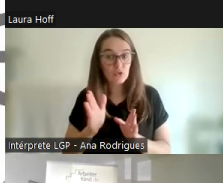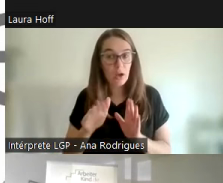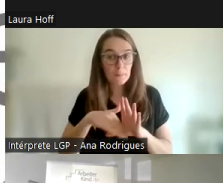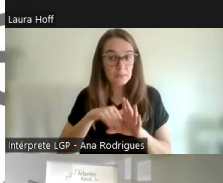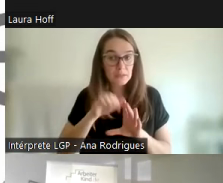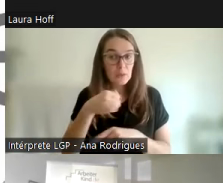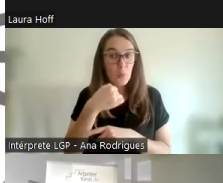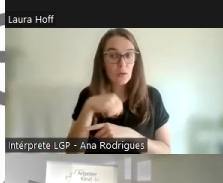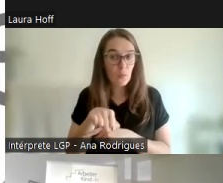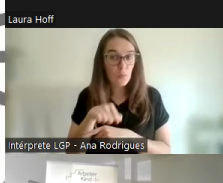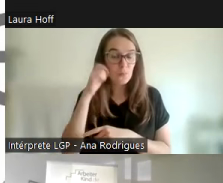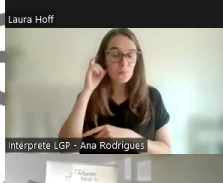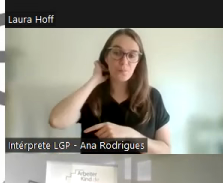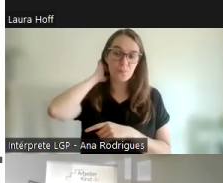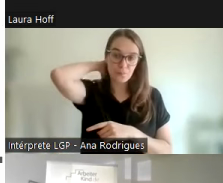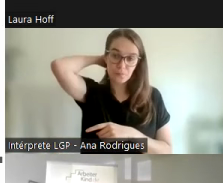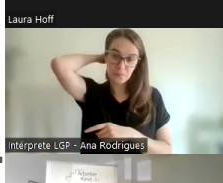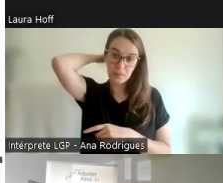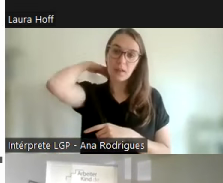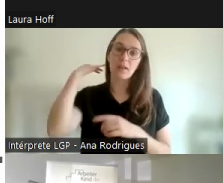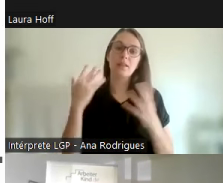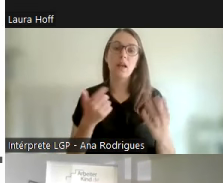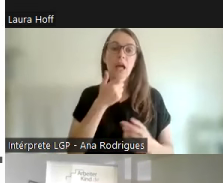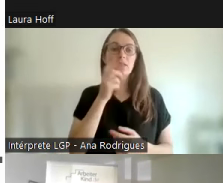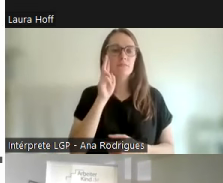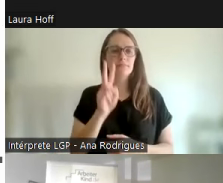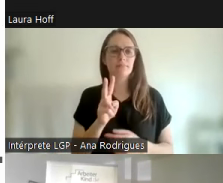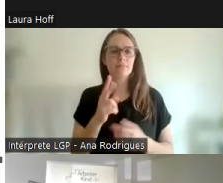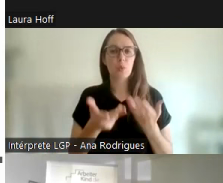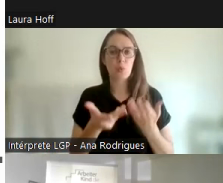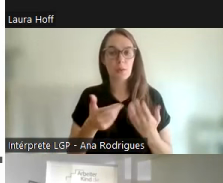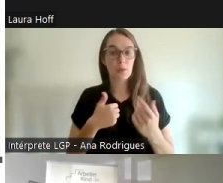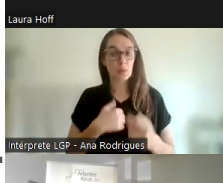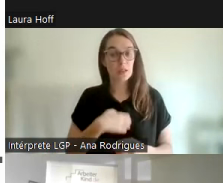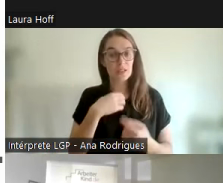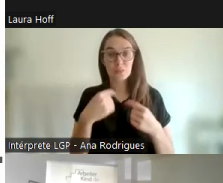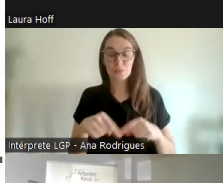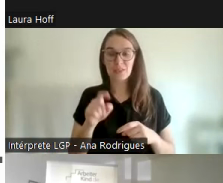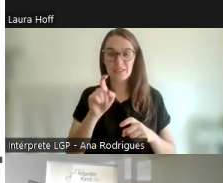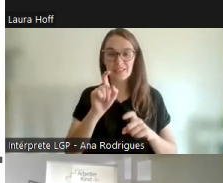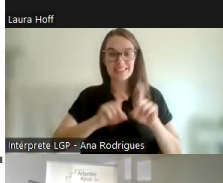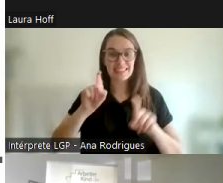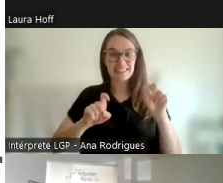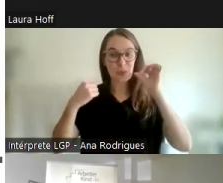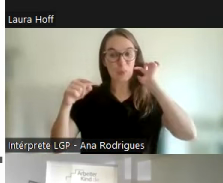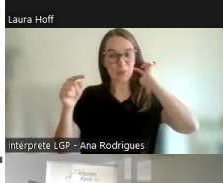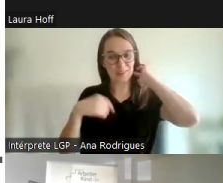to university or not. So we will look at, and I promise this is the only graph and the only statistic I will be